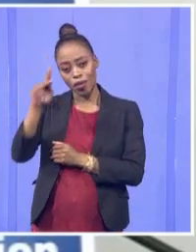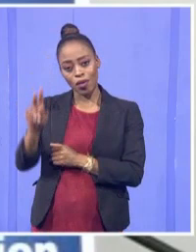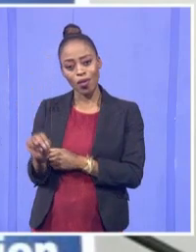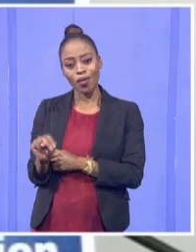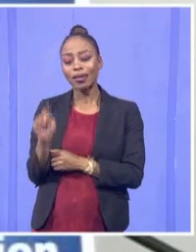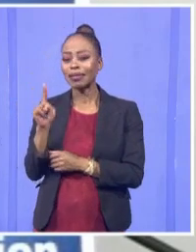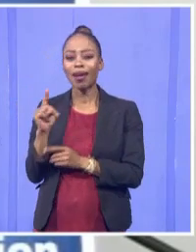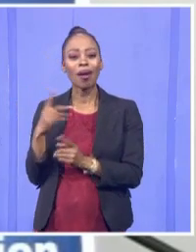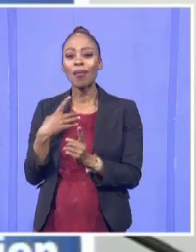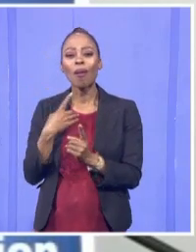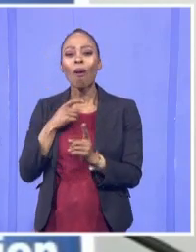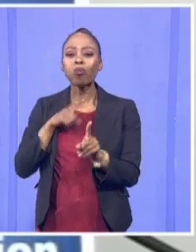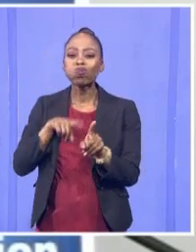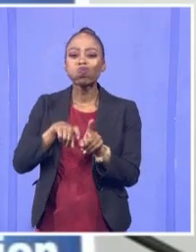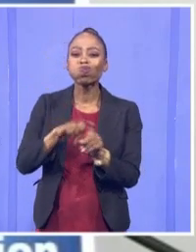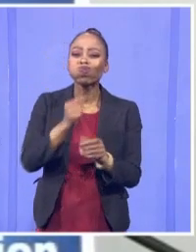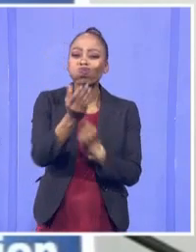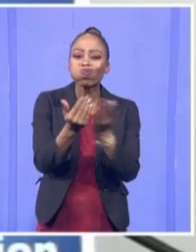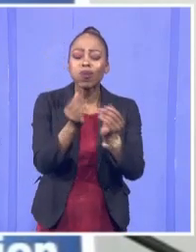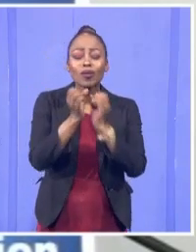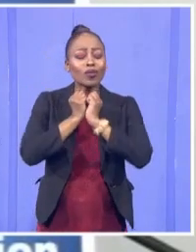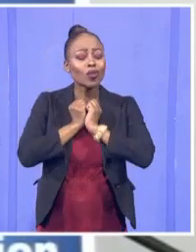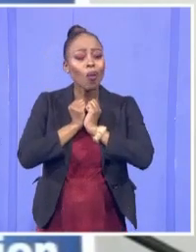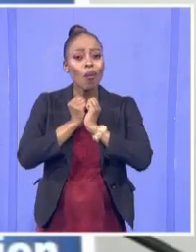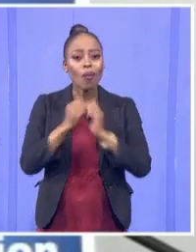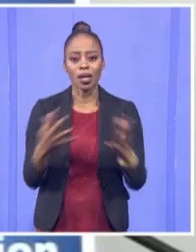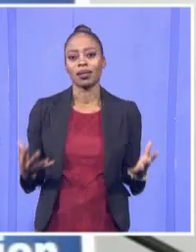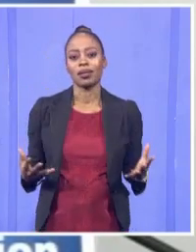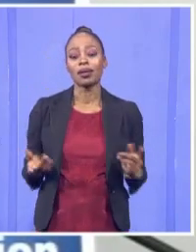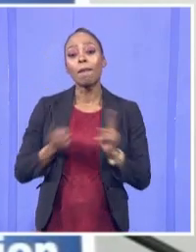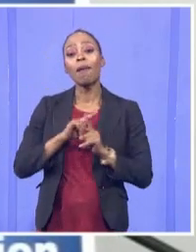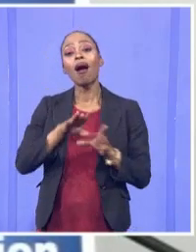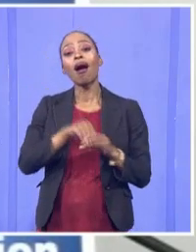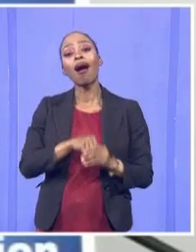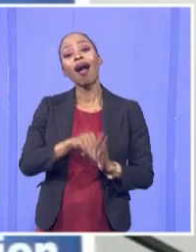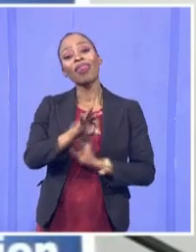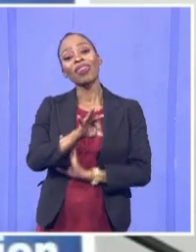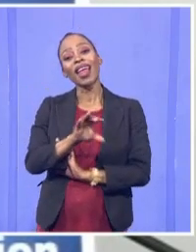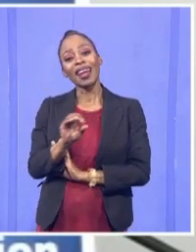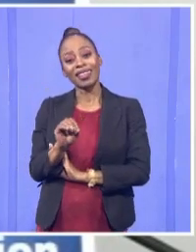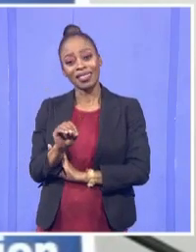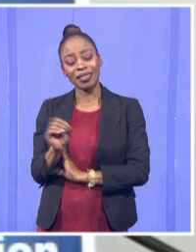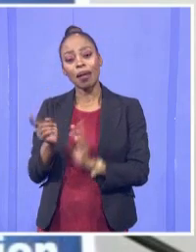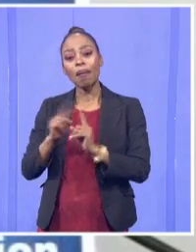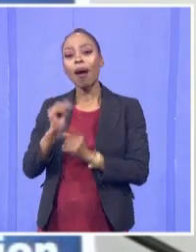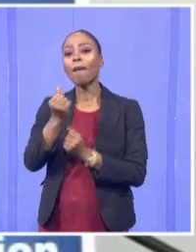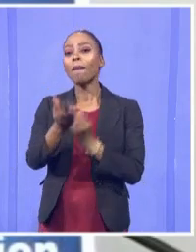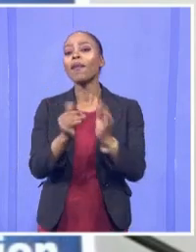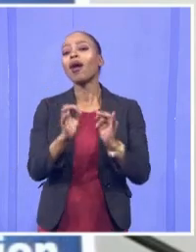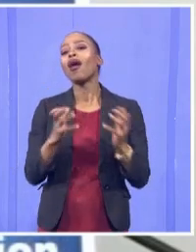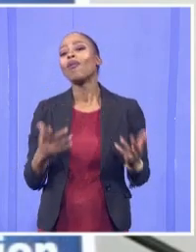sought after high school. They can only take 300, but they received